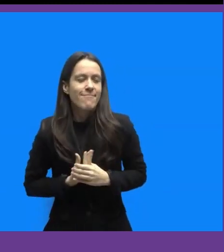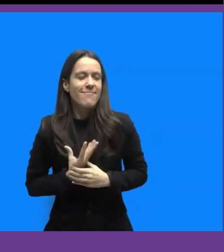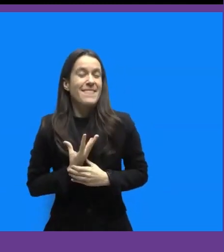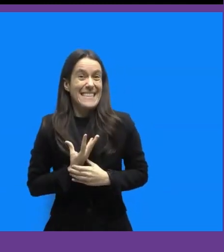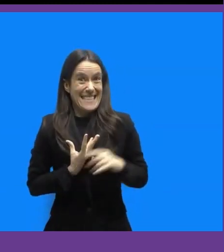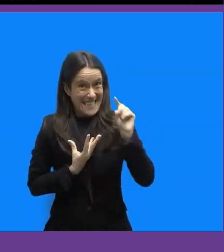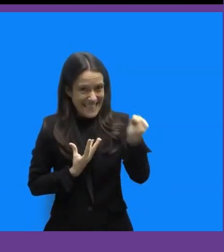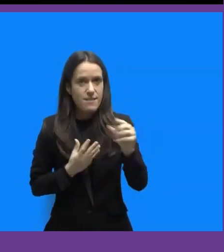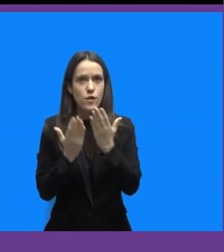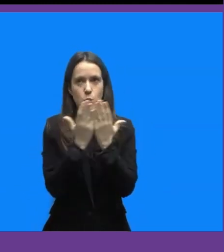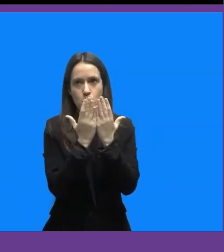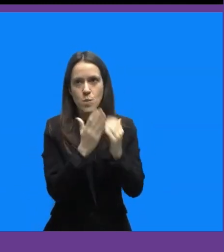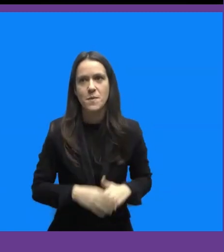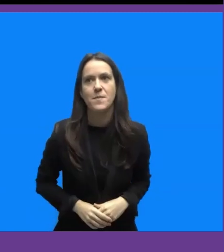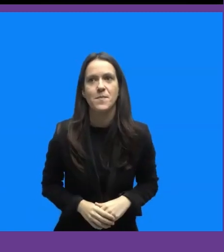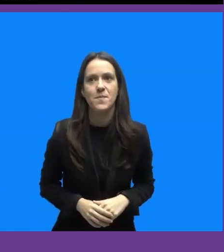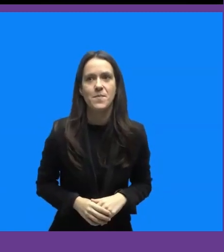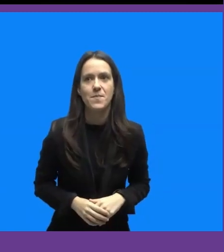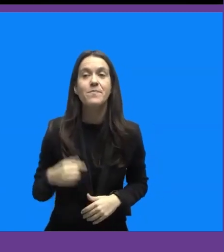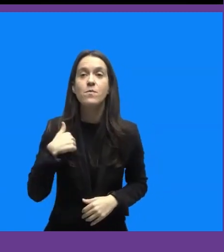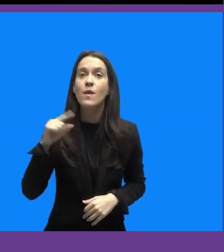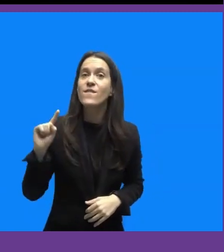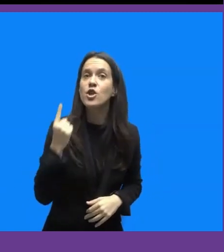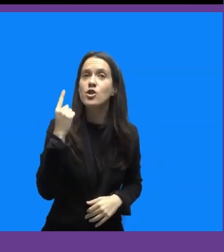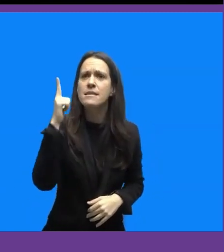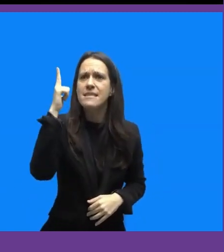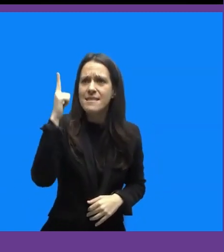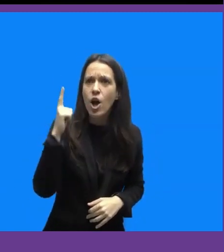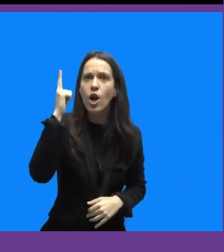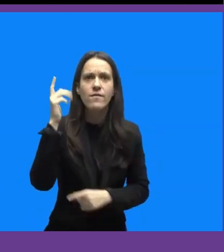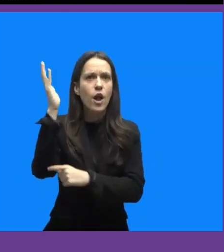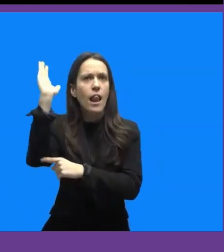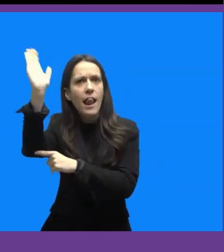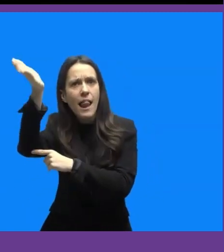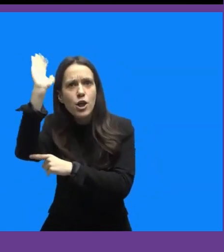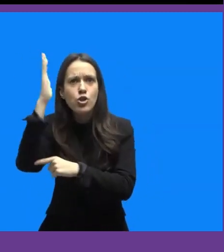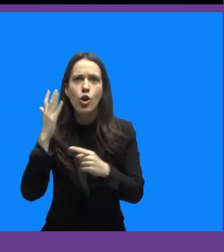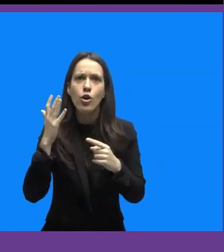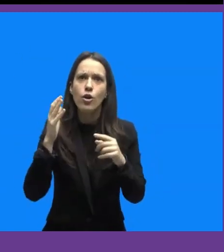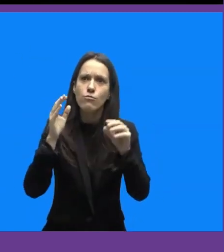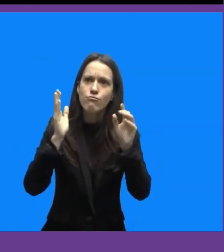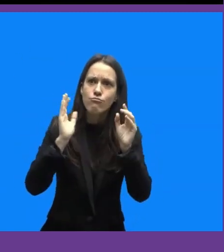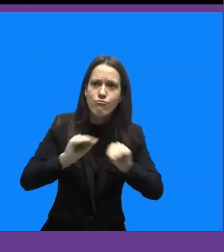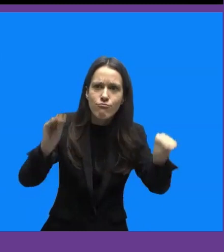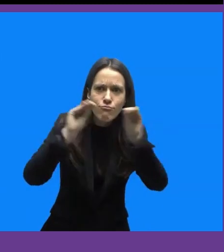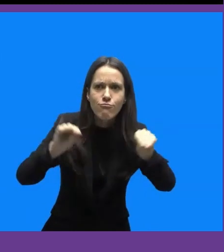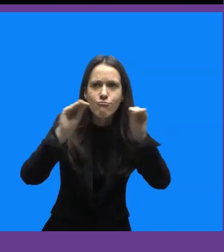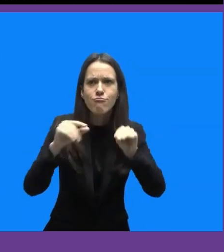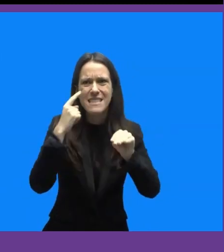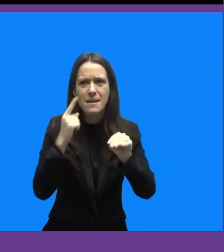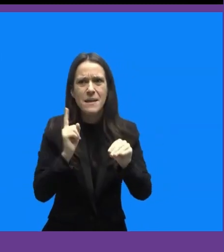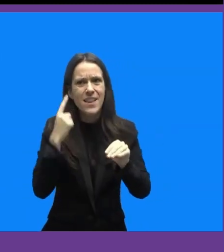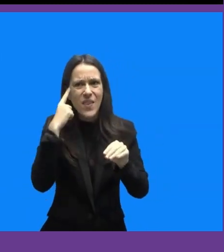We started with practitioners, lecturers out there, but then we found very soon in our work that we needed to